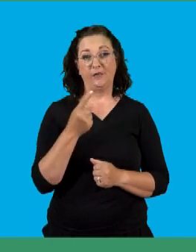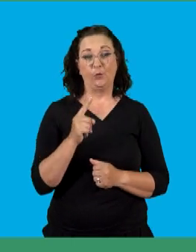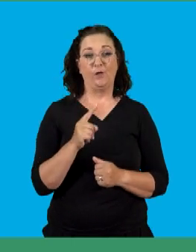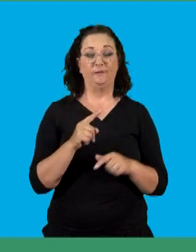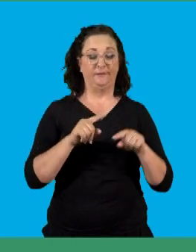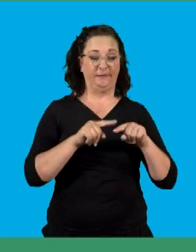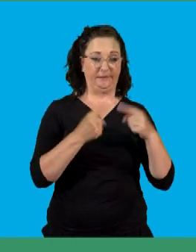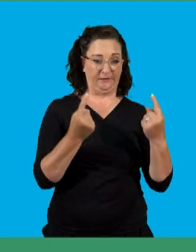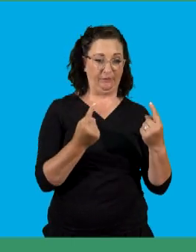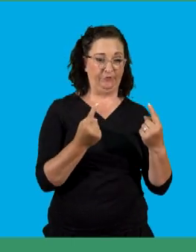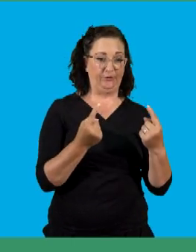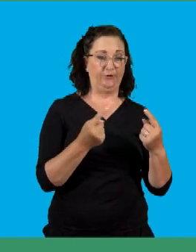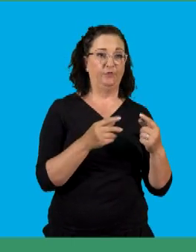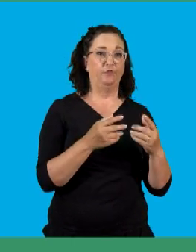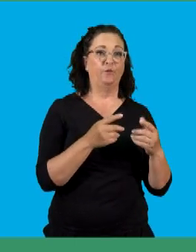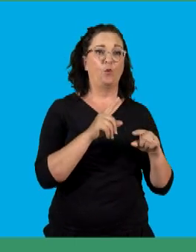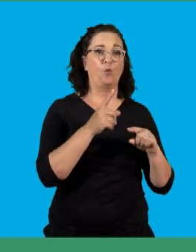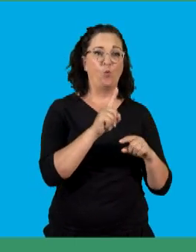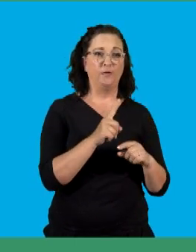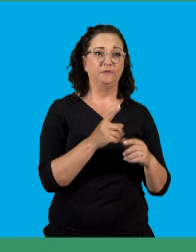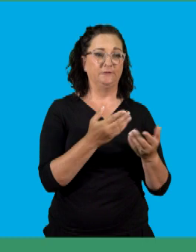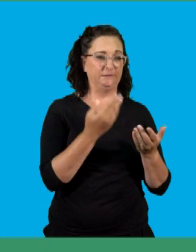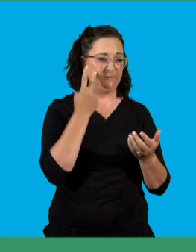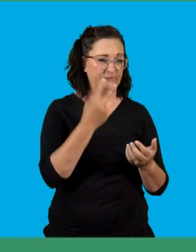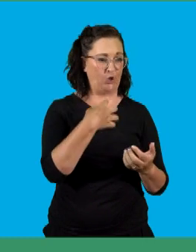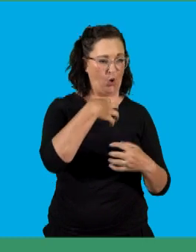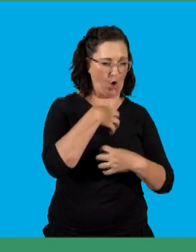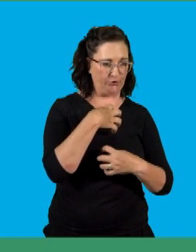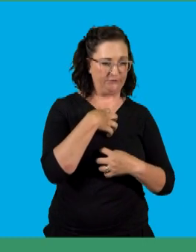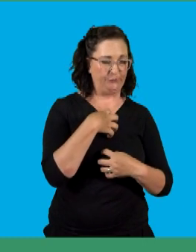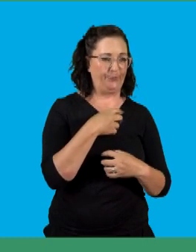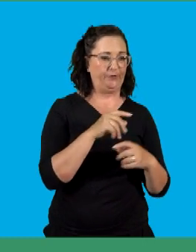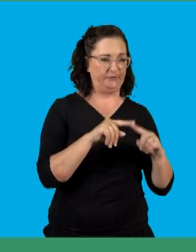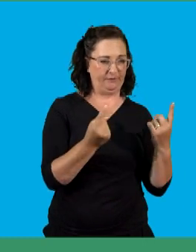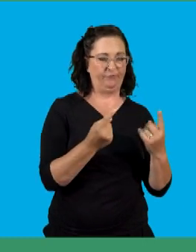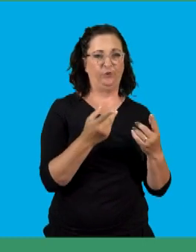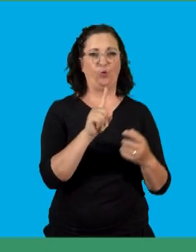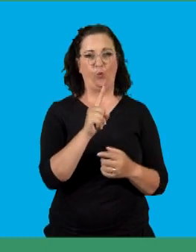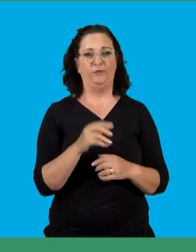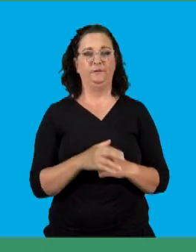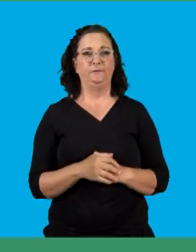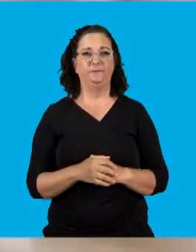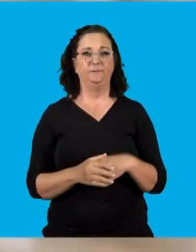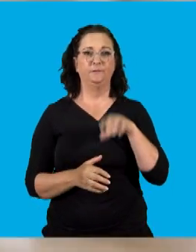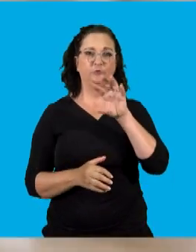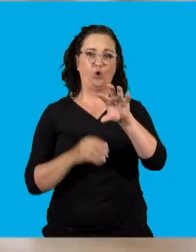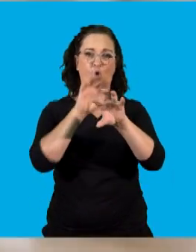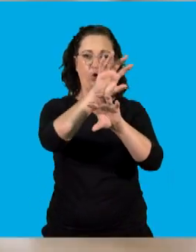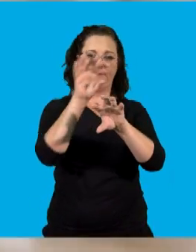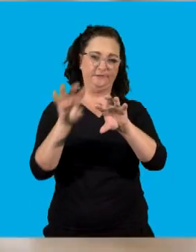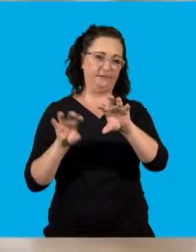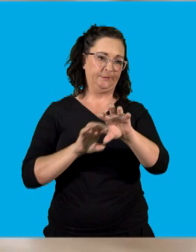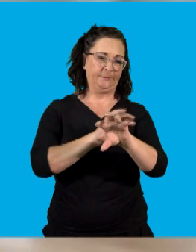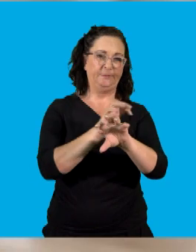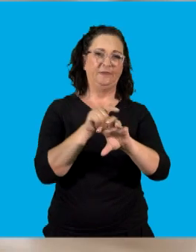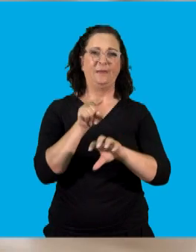distinguish or differentiate between different forms of ownership. Let's look at our concept map. Our concept map is